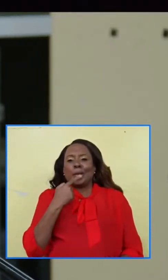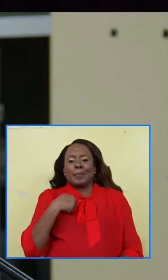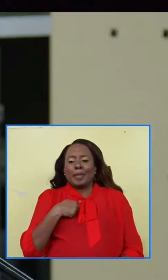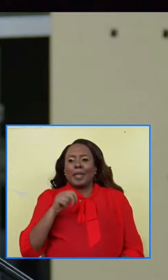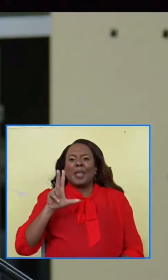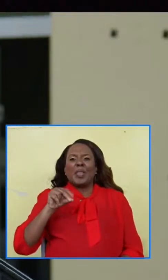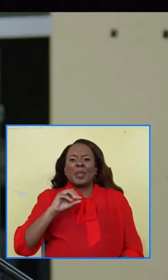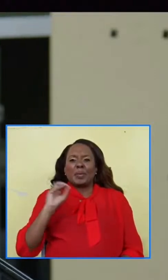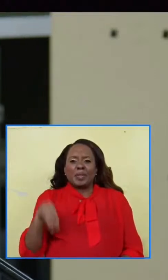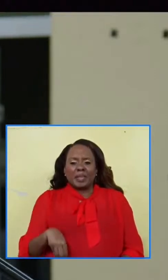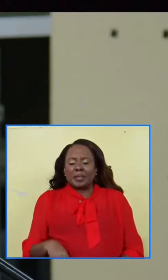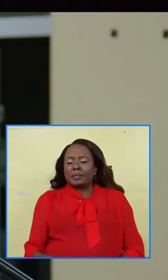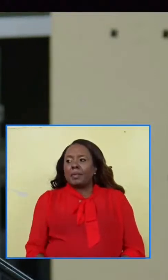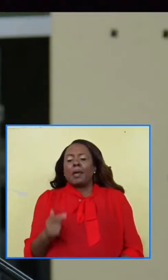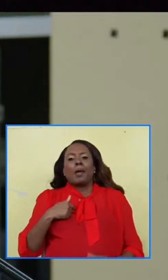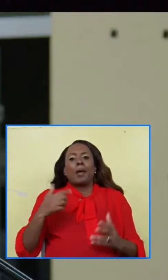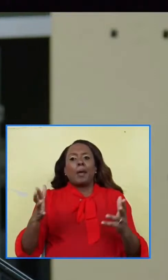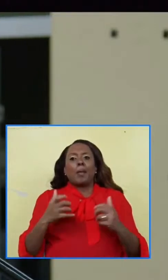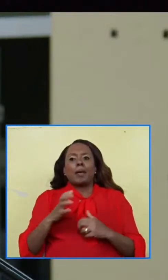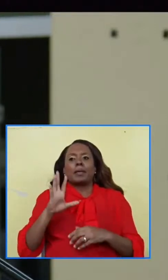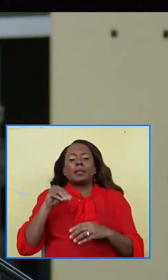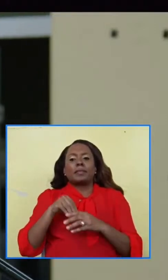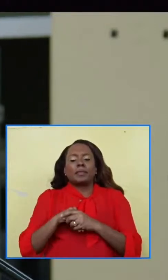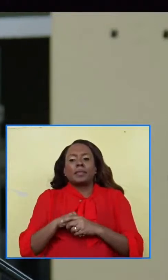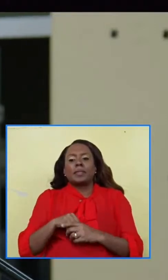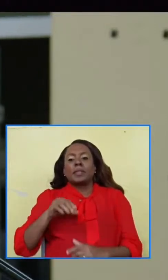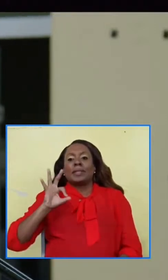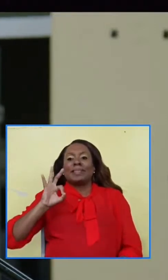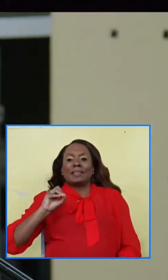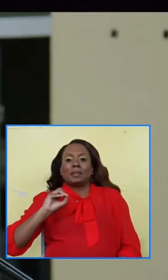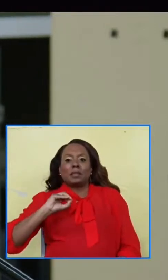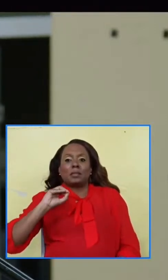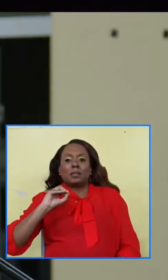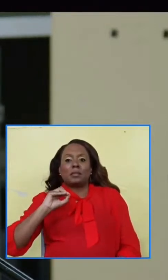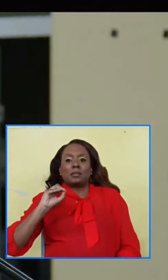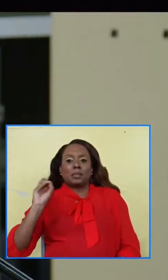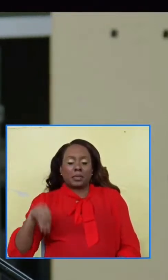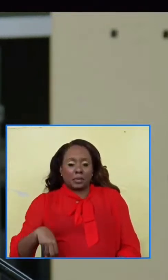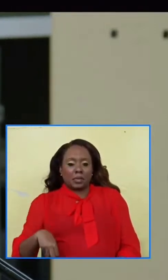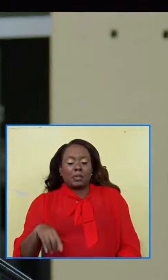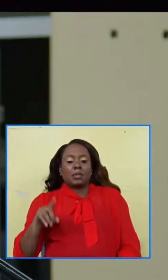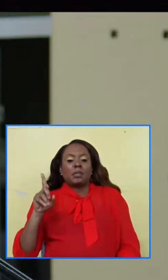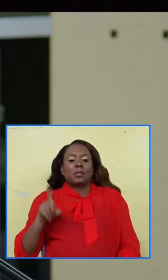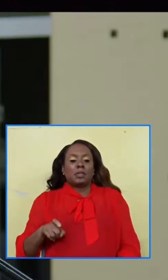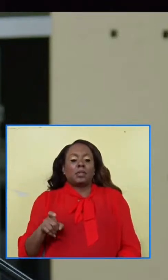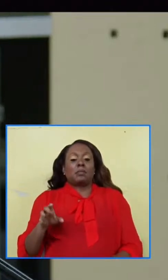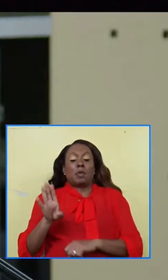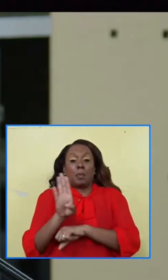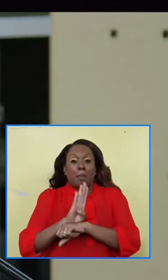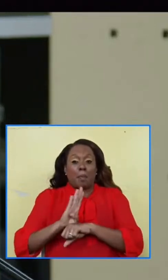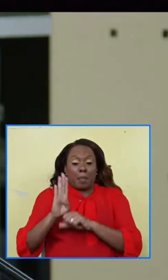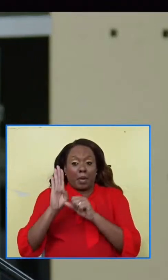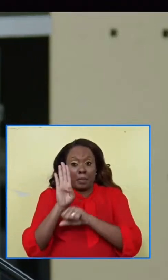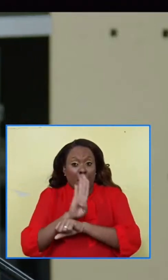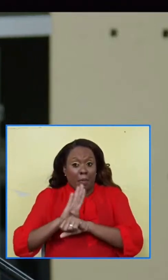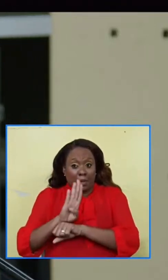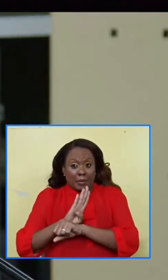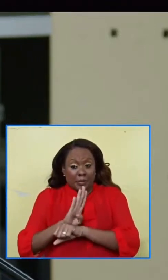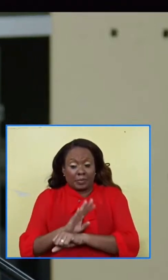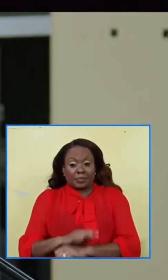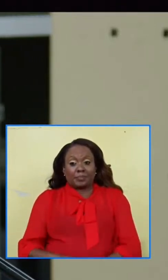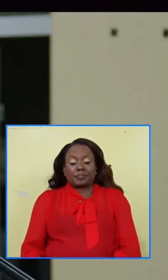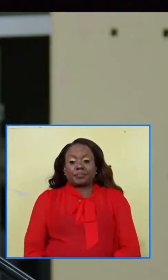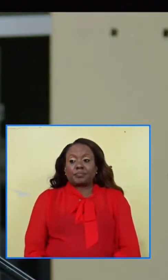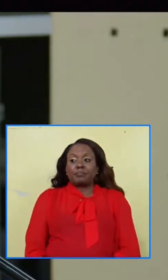I want to hear 95% of the ownership of alternative energy should be Barbadian. And if we have a lump